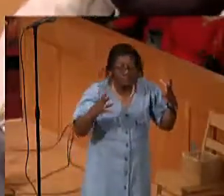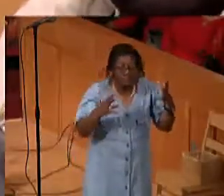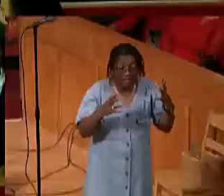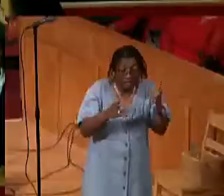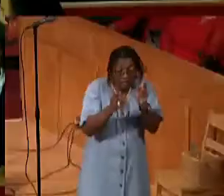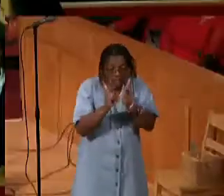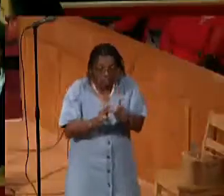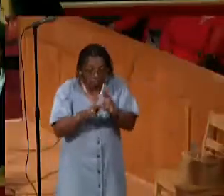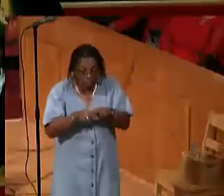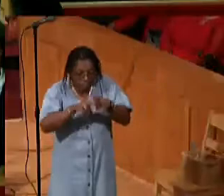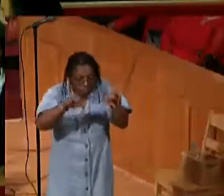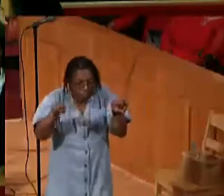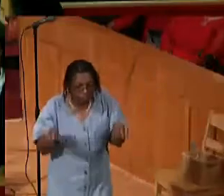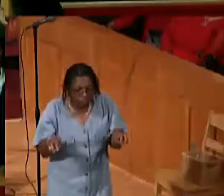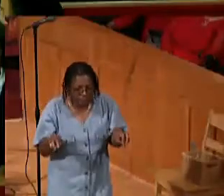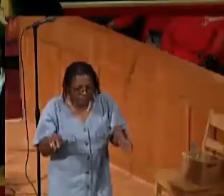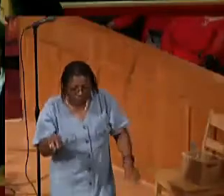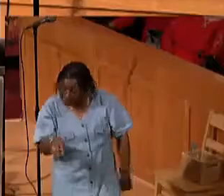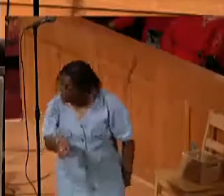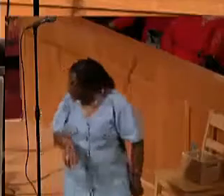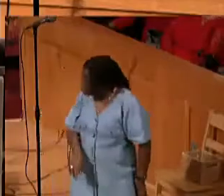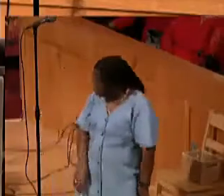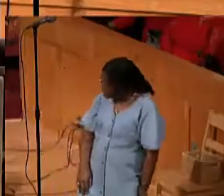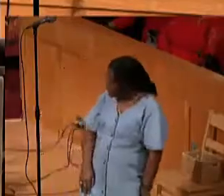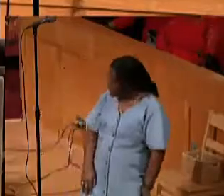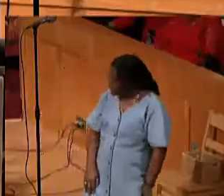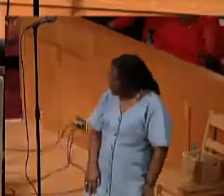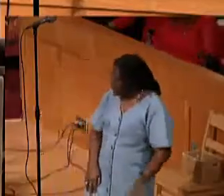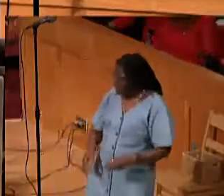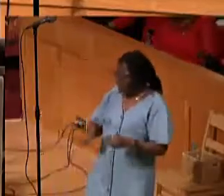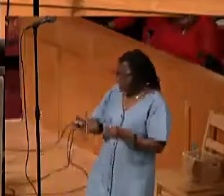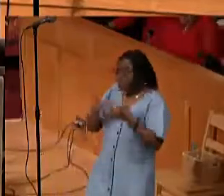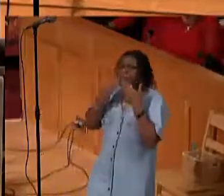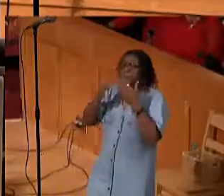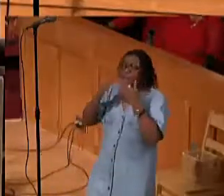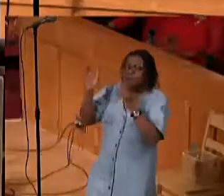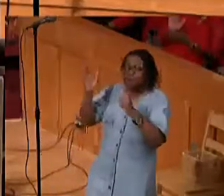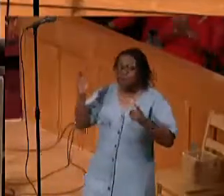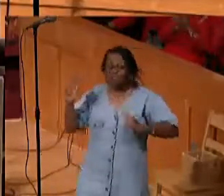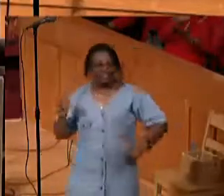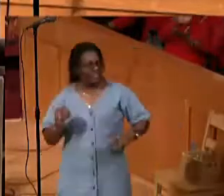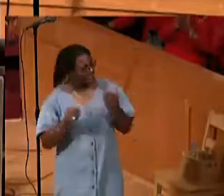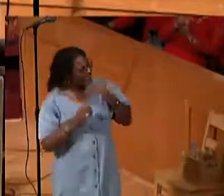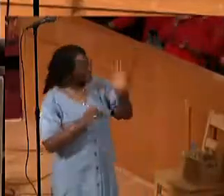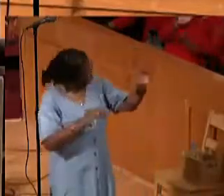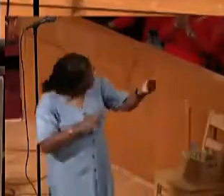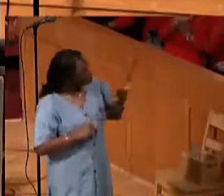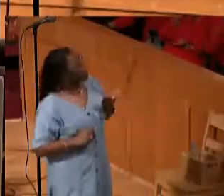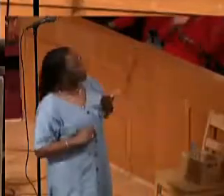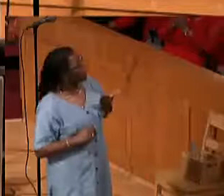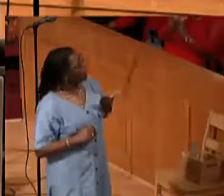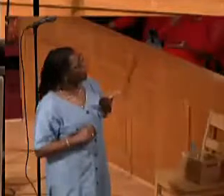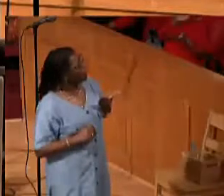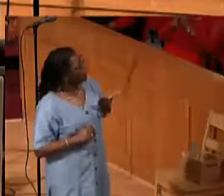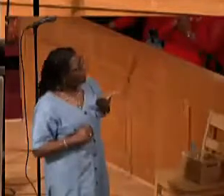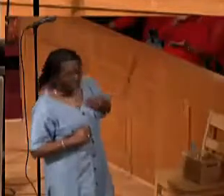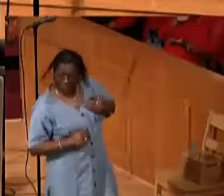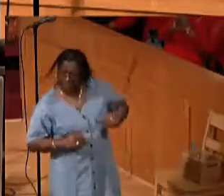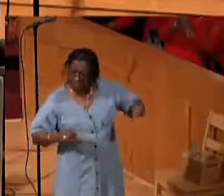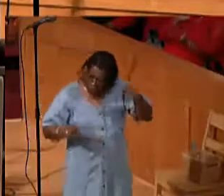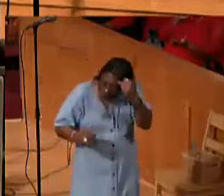sitting by next to you ought to say you're welcome. Amen. They ought to think you talking to them. Do I have a witness